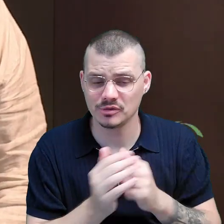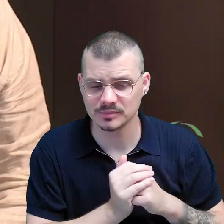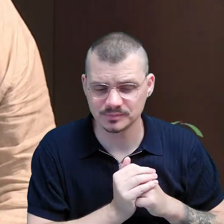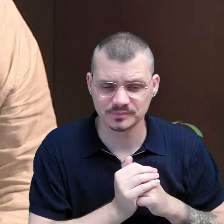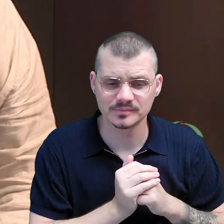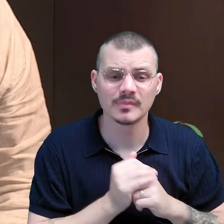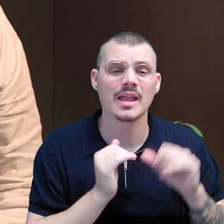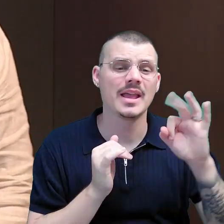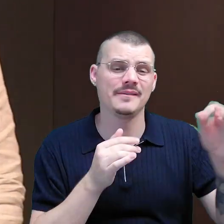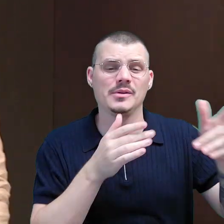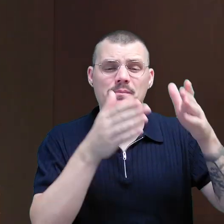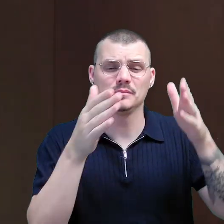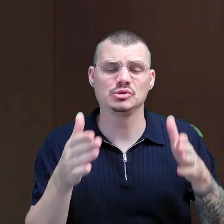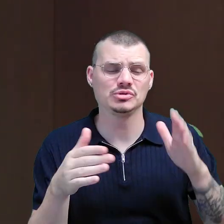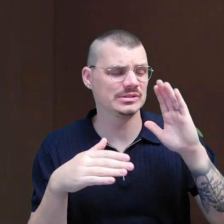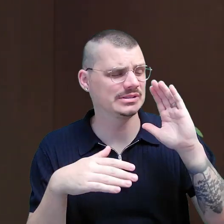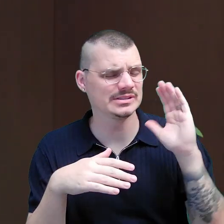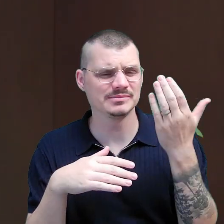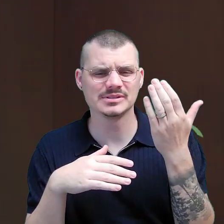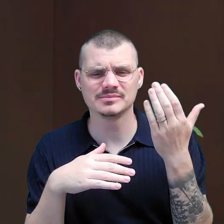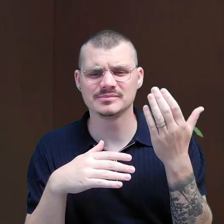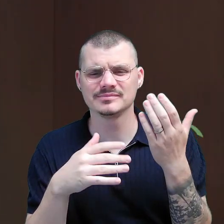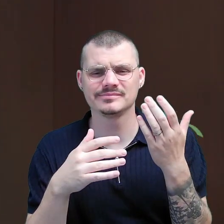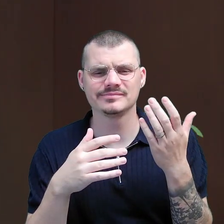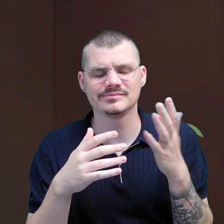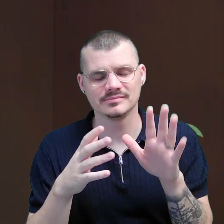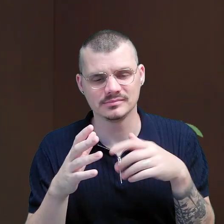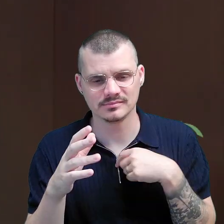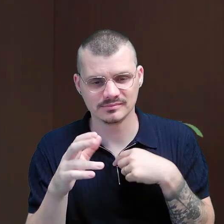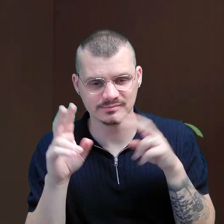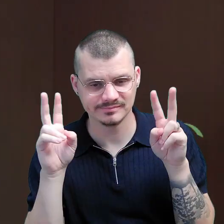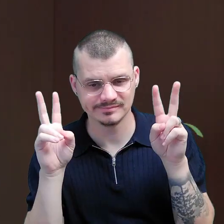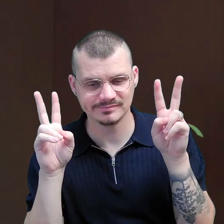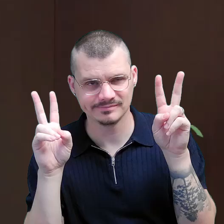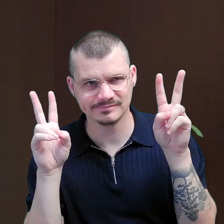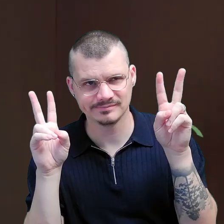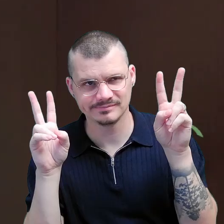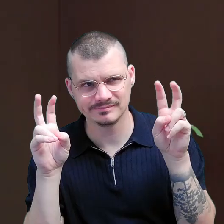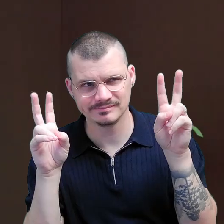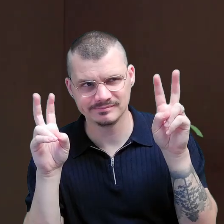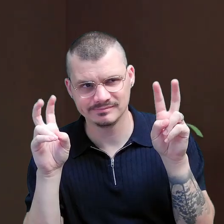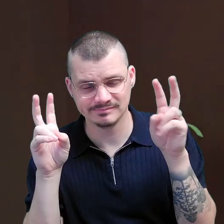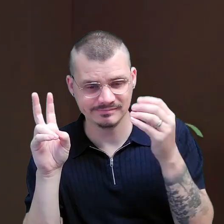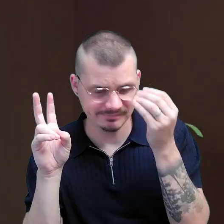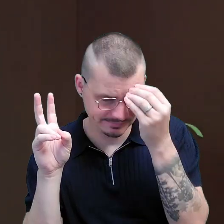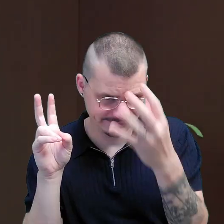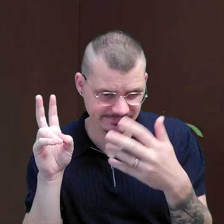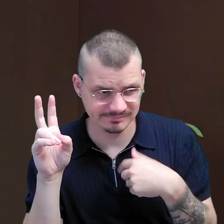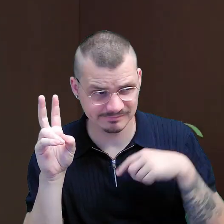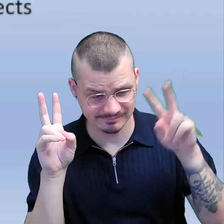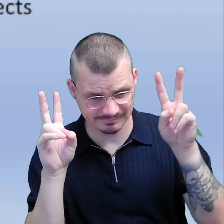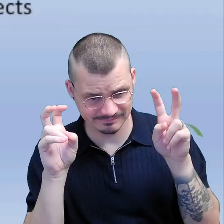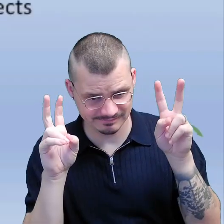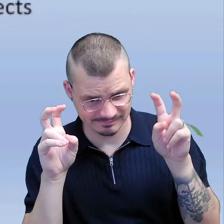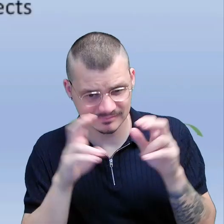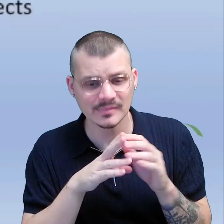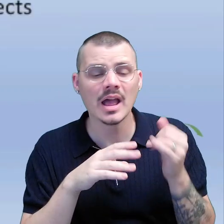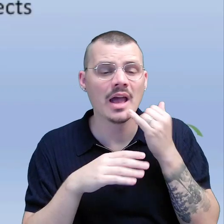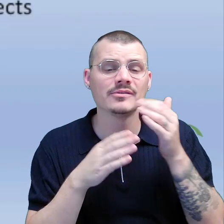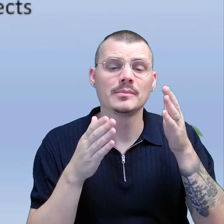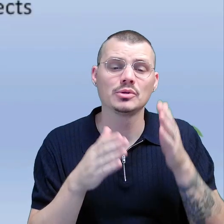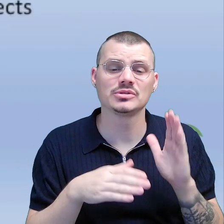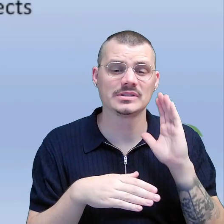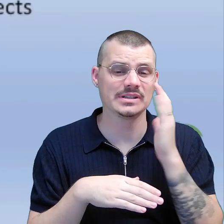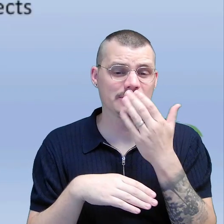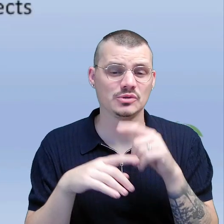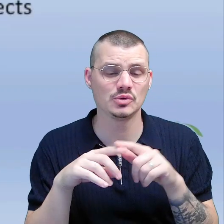If a person seems to, making air quotes, I'm mentally making air quotes, okay? If a person